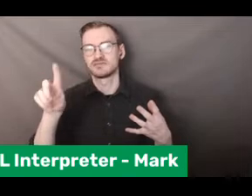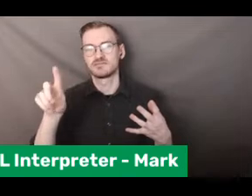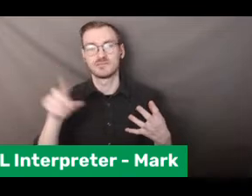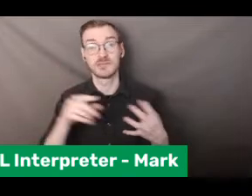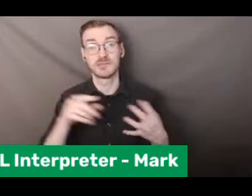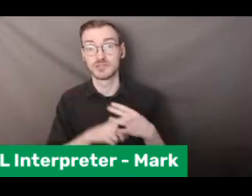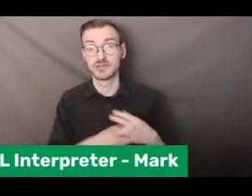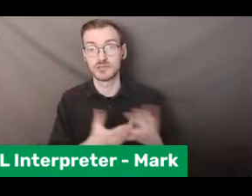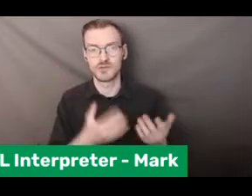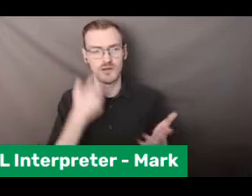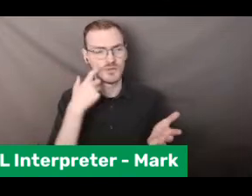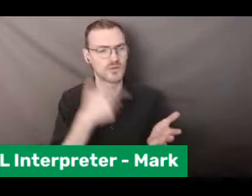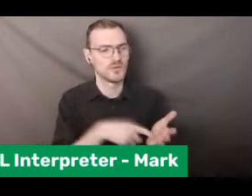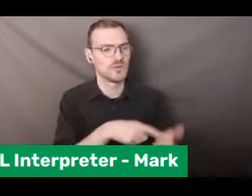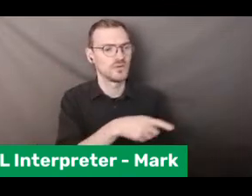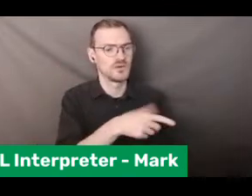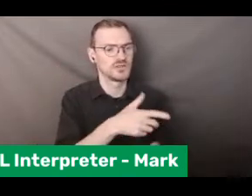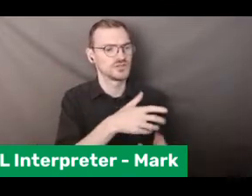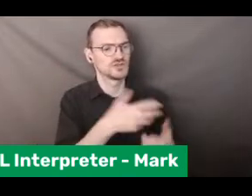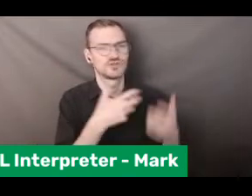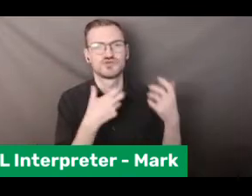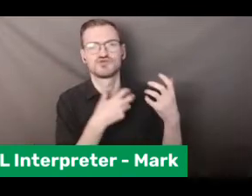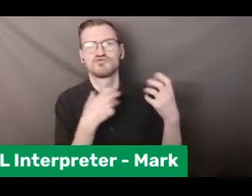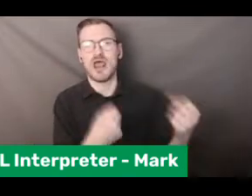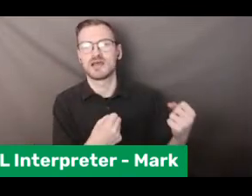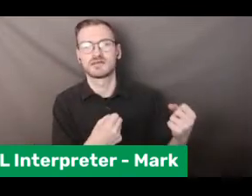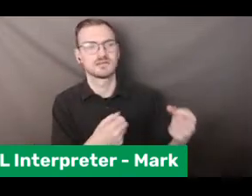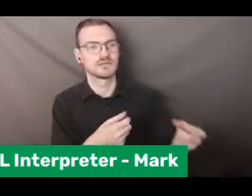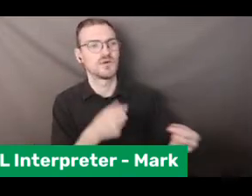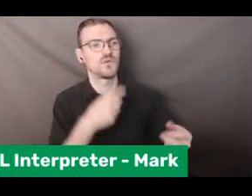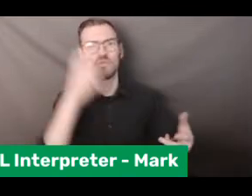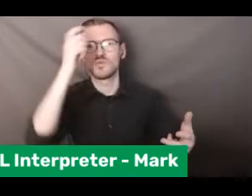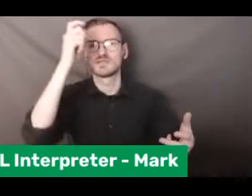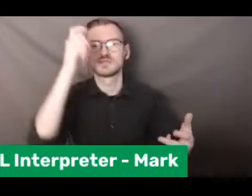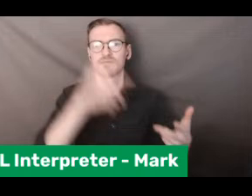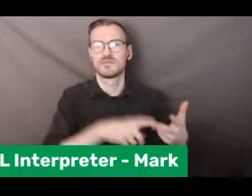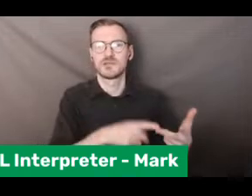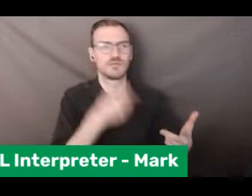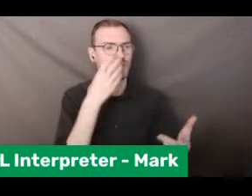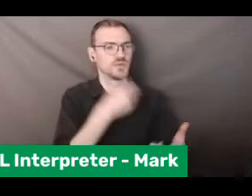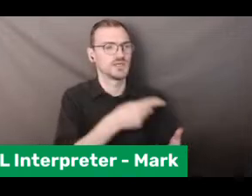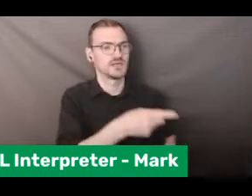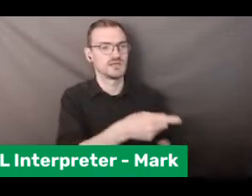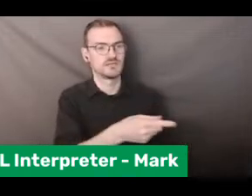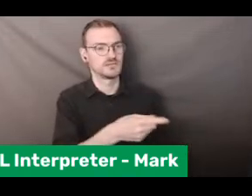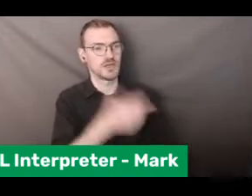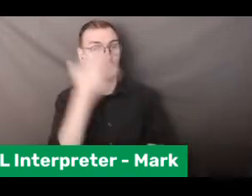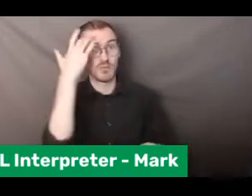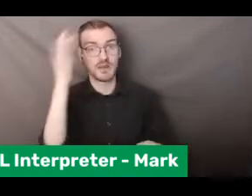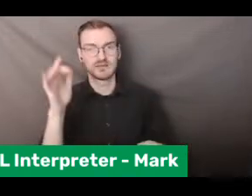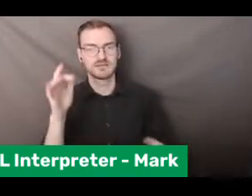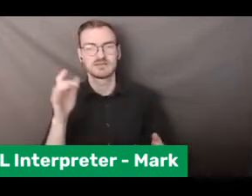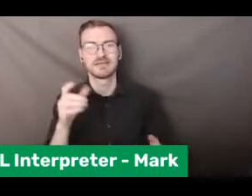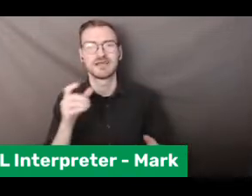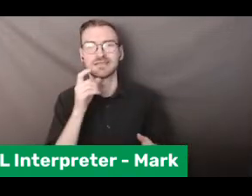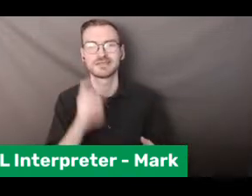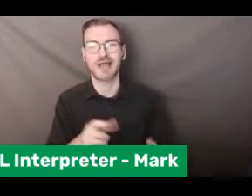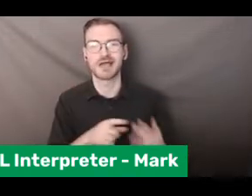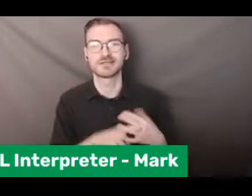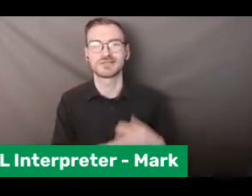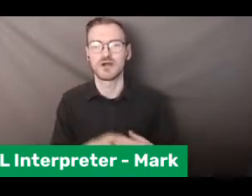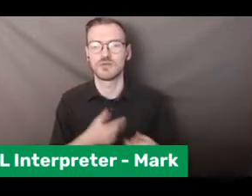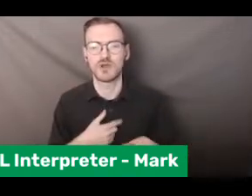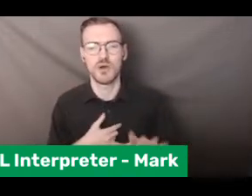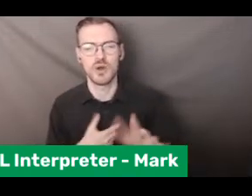our wisdom. It starts with our beauty. It starts with our brilliance, not what's wrong with us. It doesn't start with our